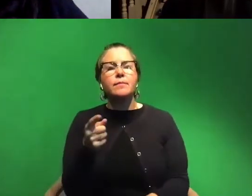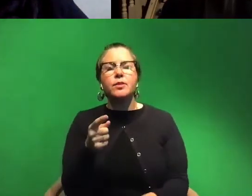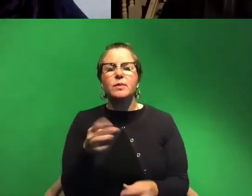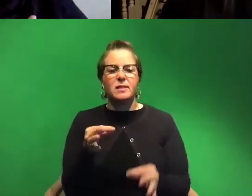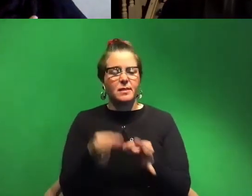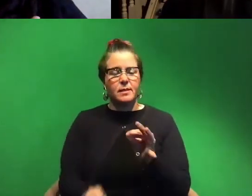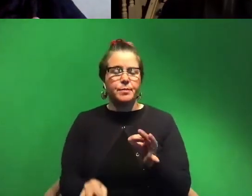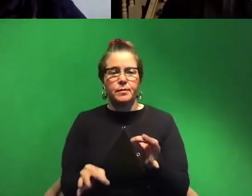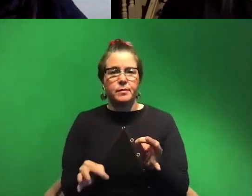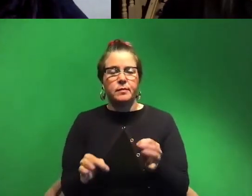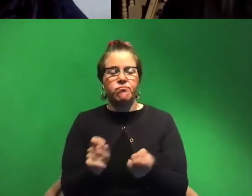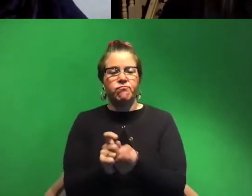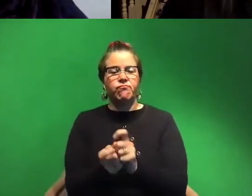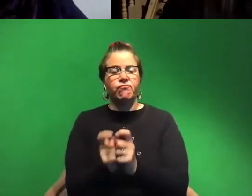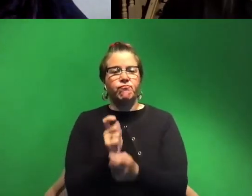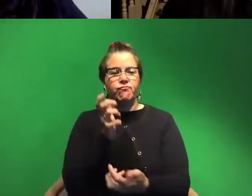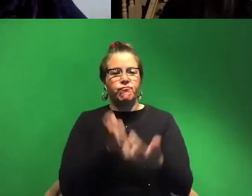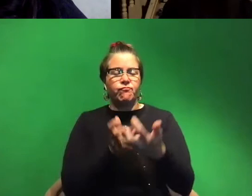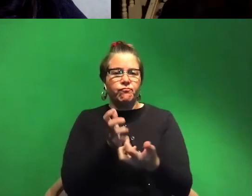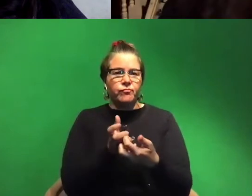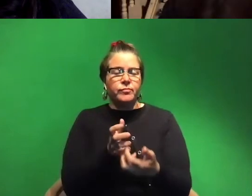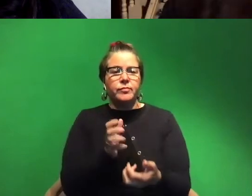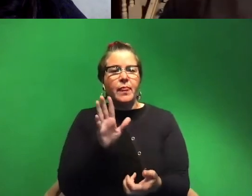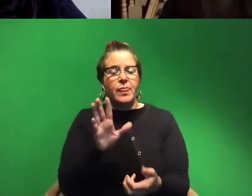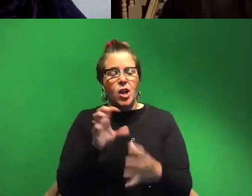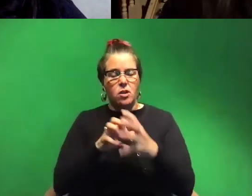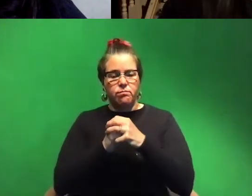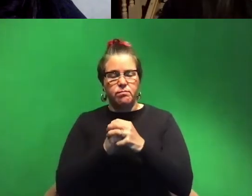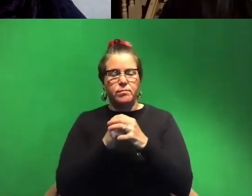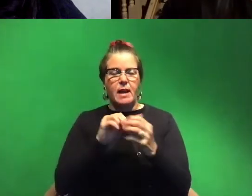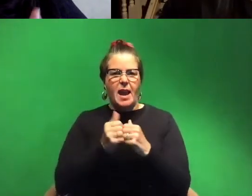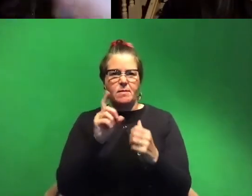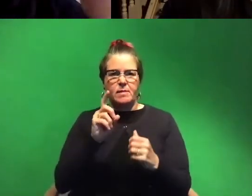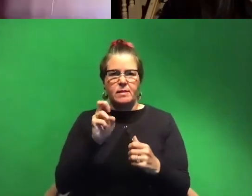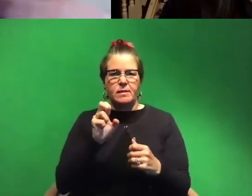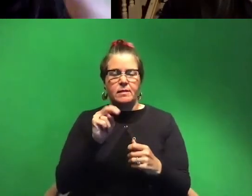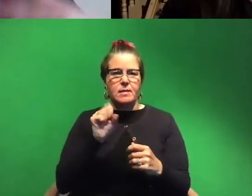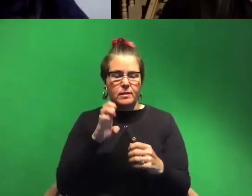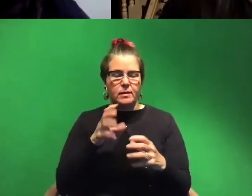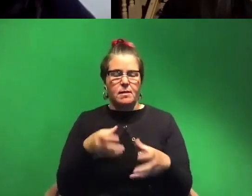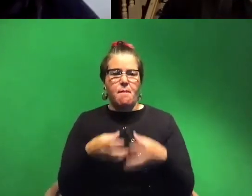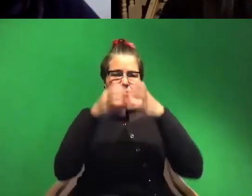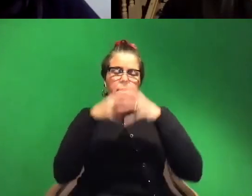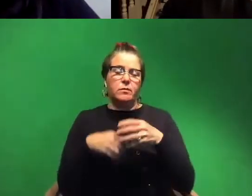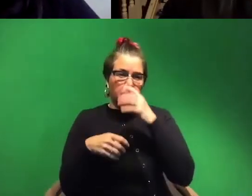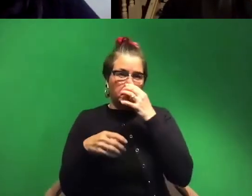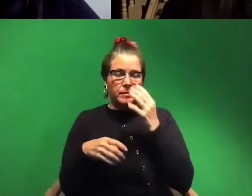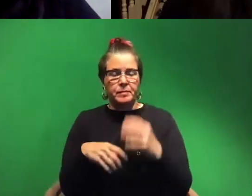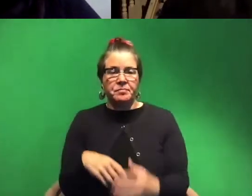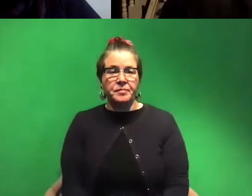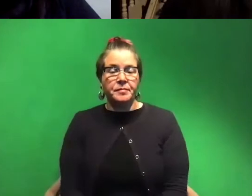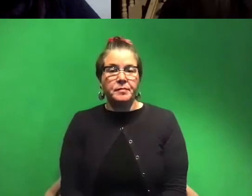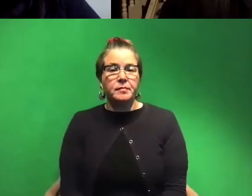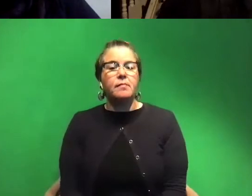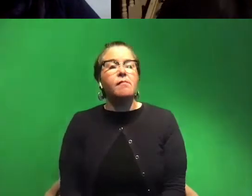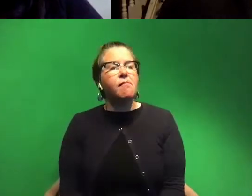simply adjust their density and move up and down like a little swim bladder. That's